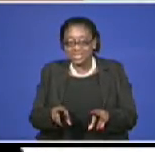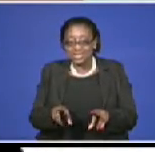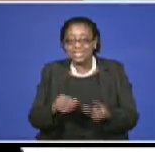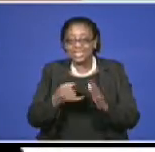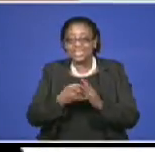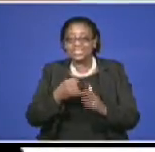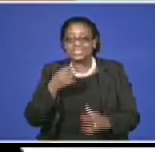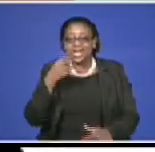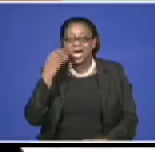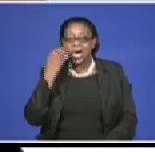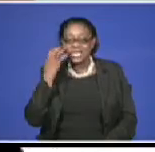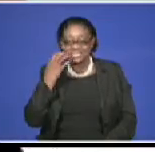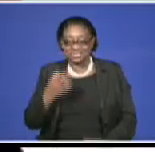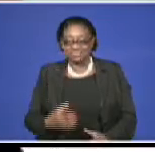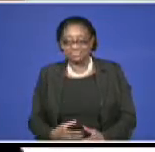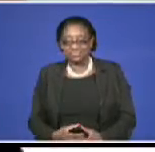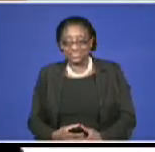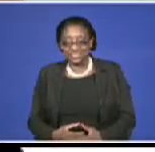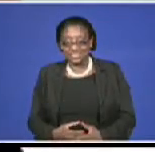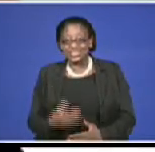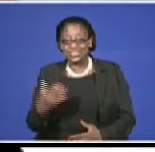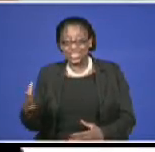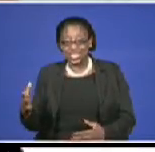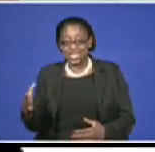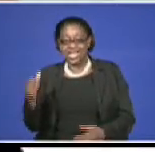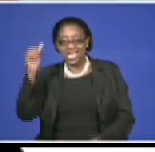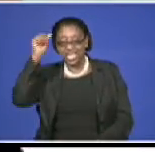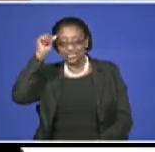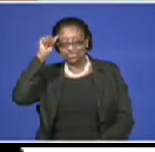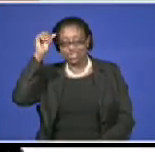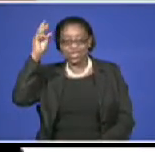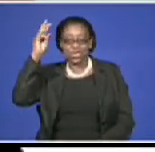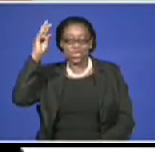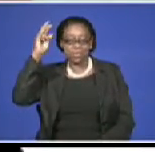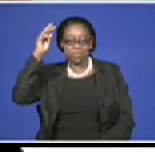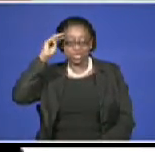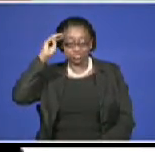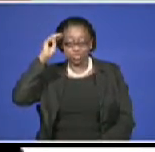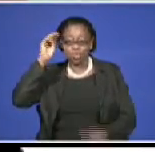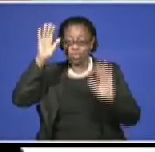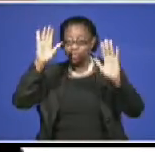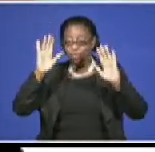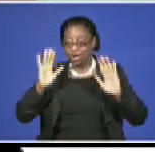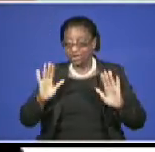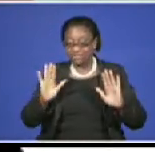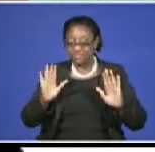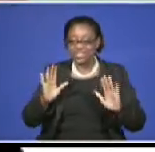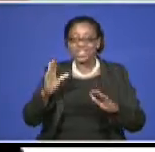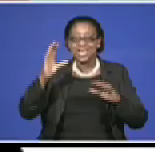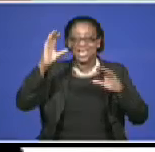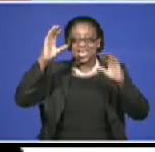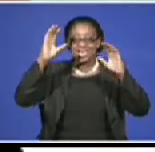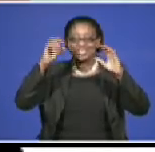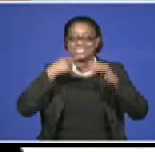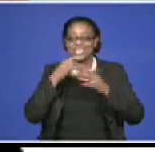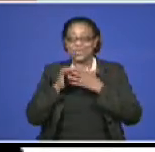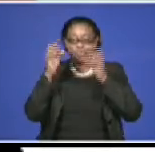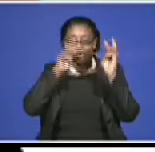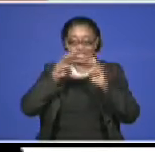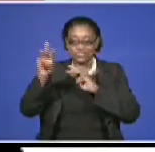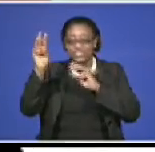it's awesome. Well, there you have it, Andre Musgrove, a wonderful photographer and cinematographer.